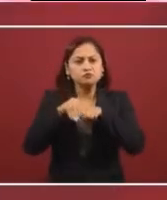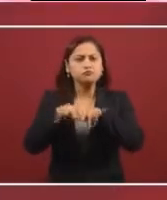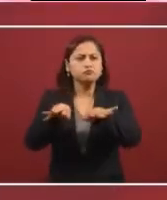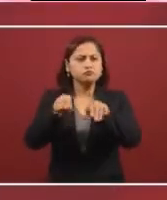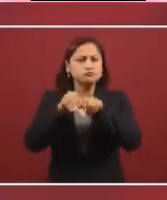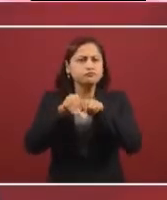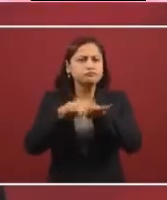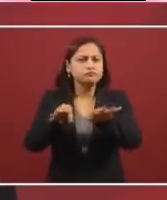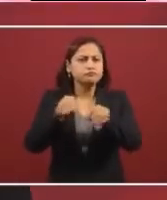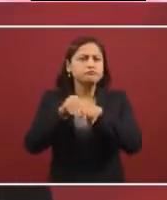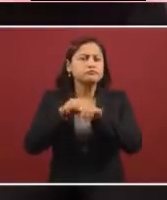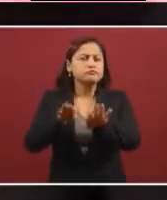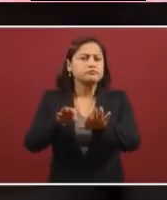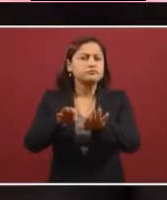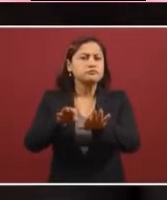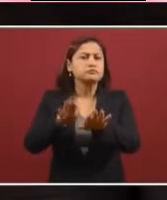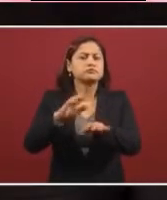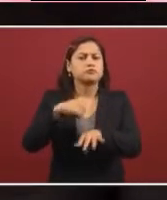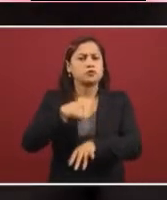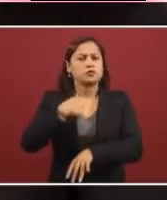when I